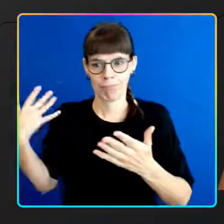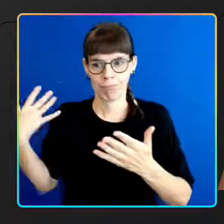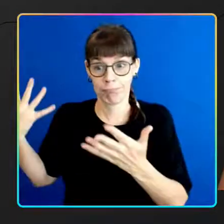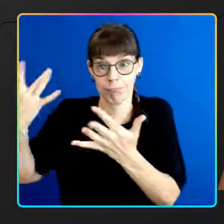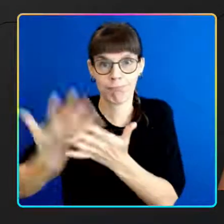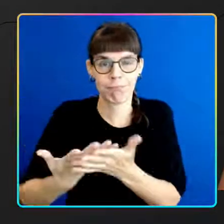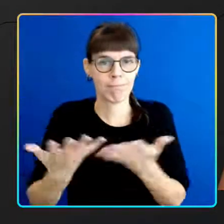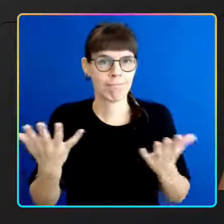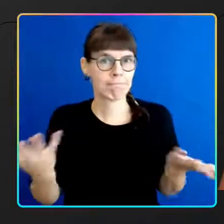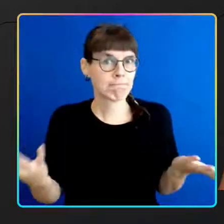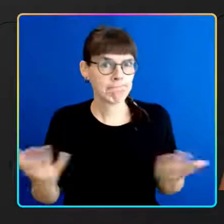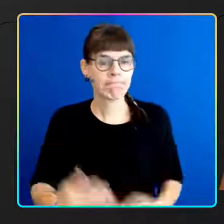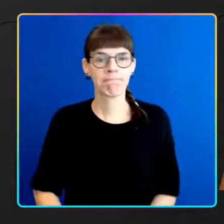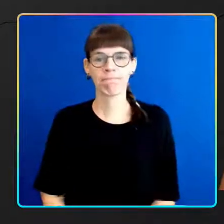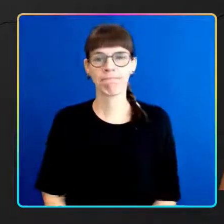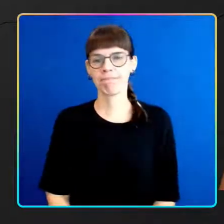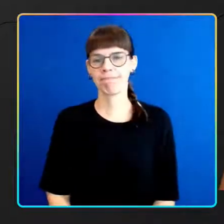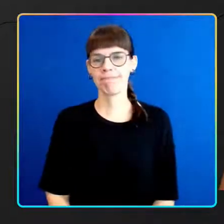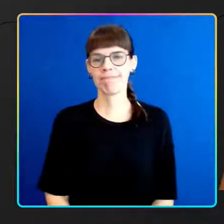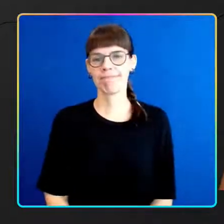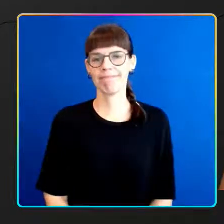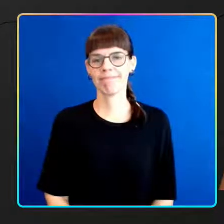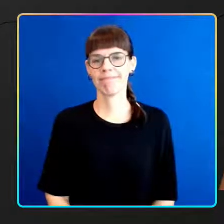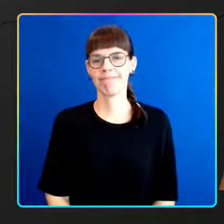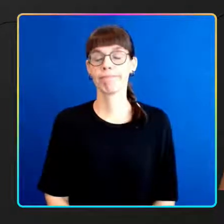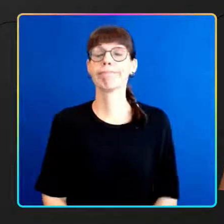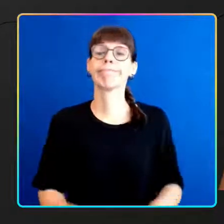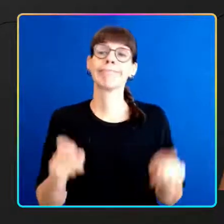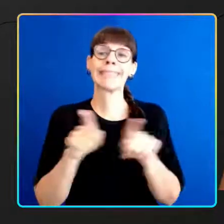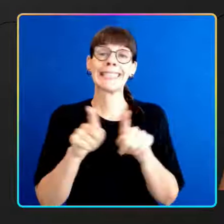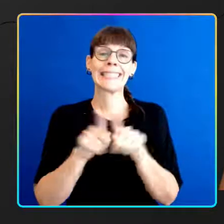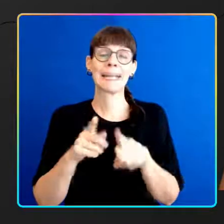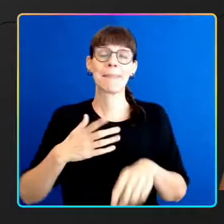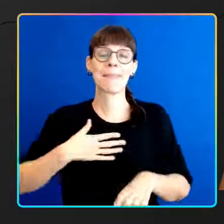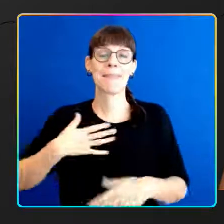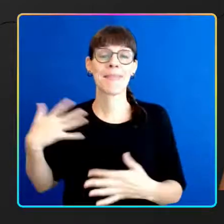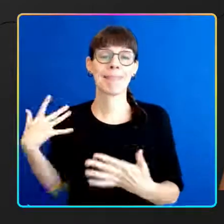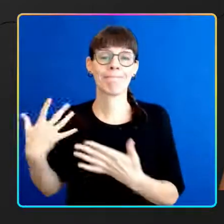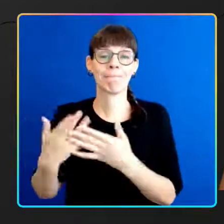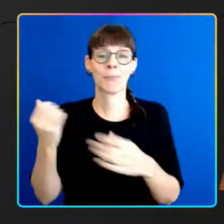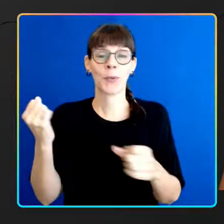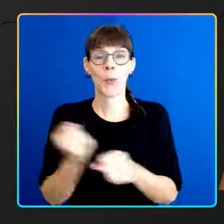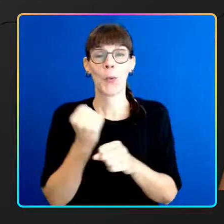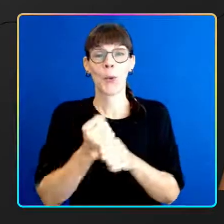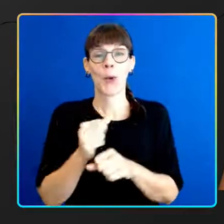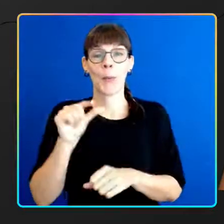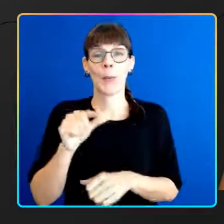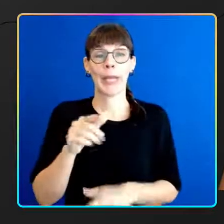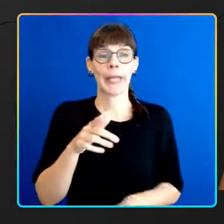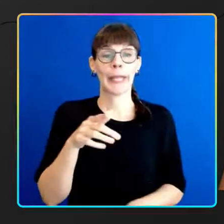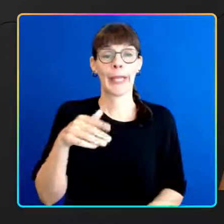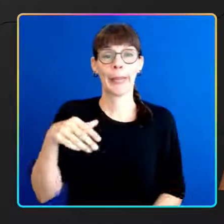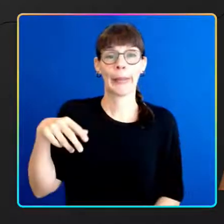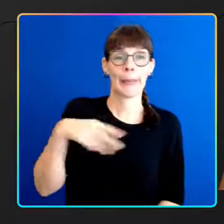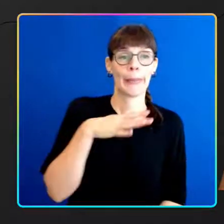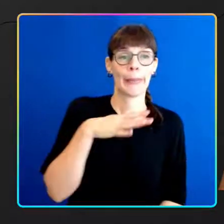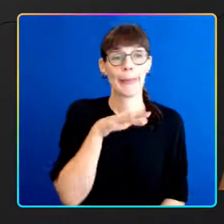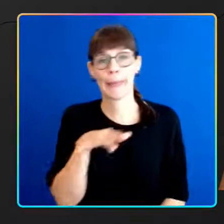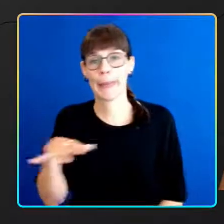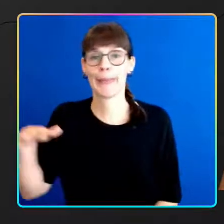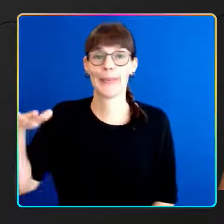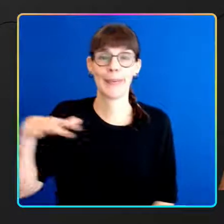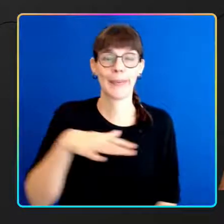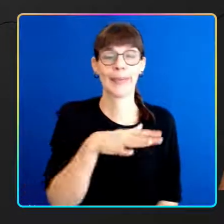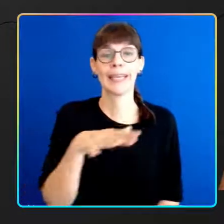Yeah, so same as other parts of my career, that is like a surfing. So it's kind of, I start as a C